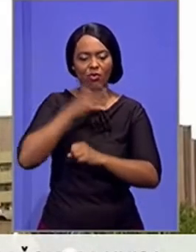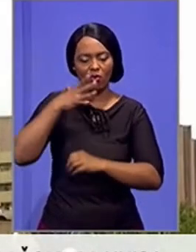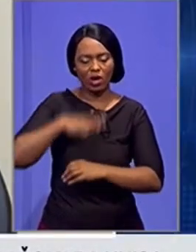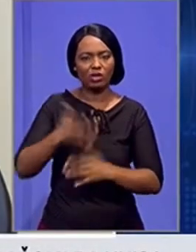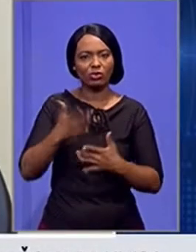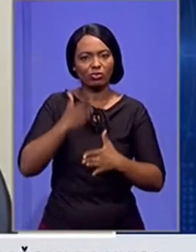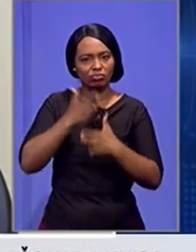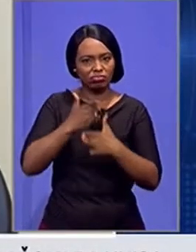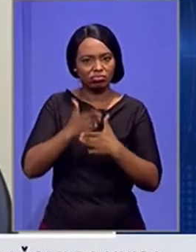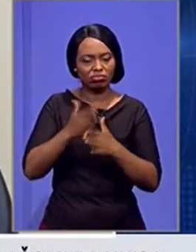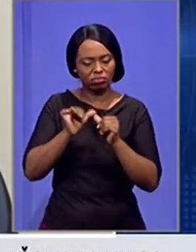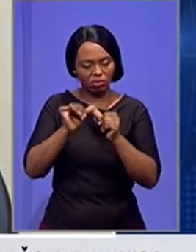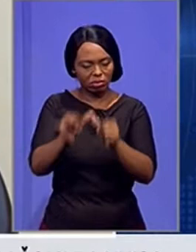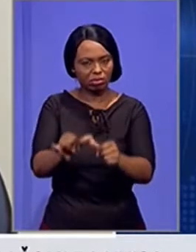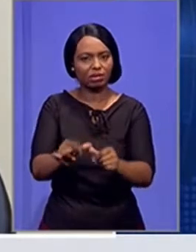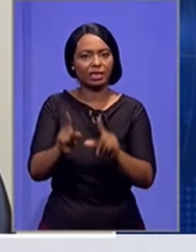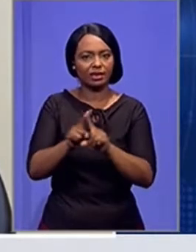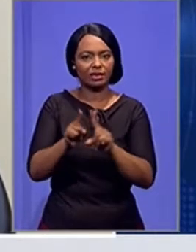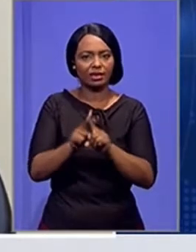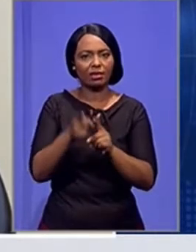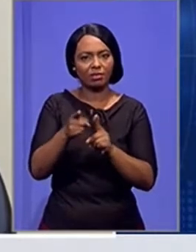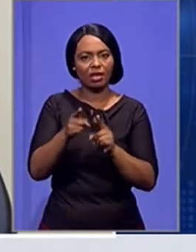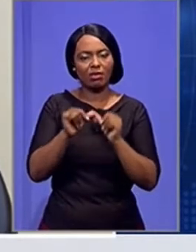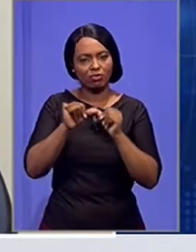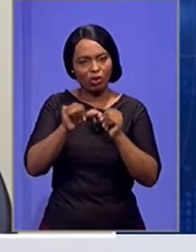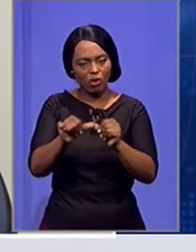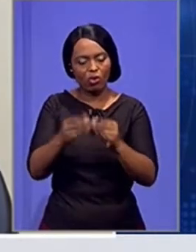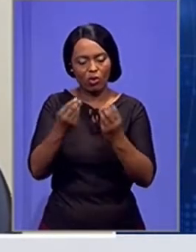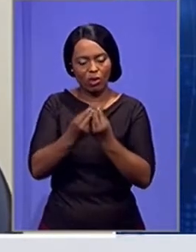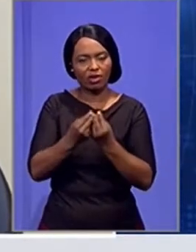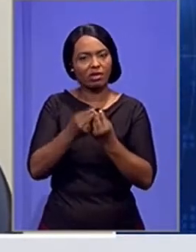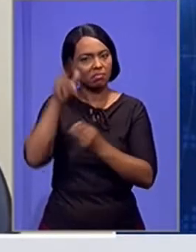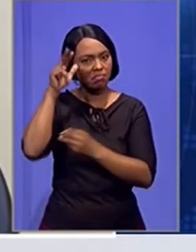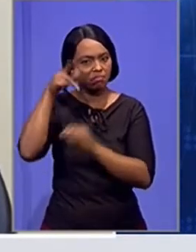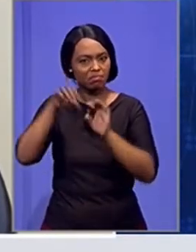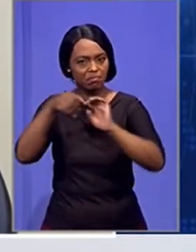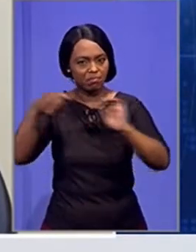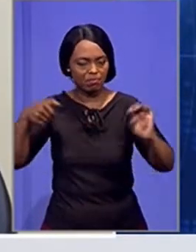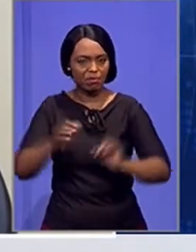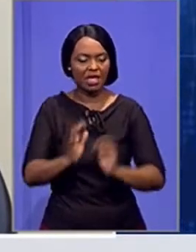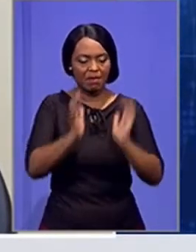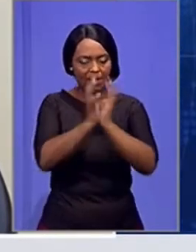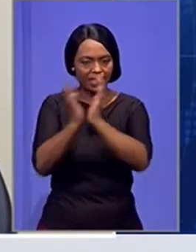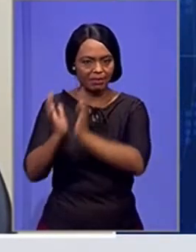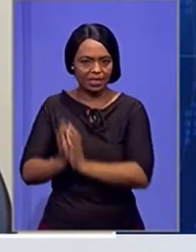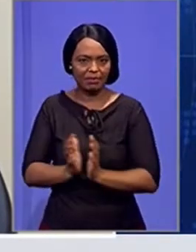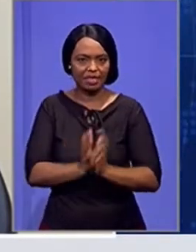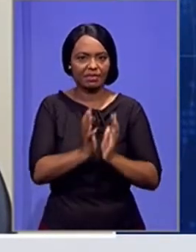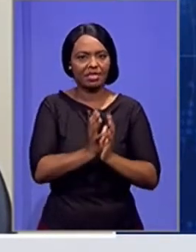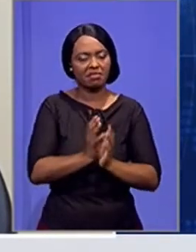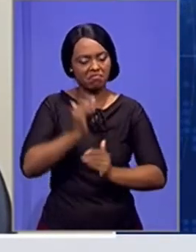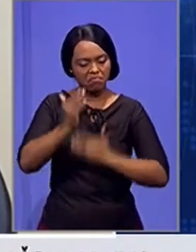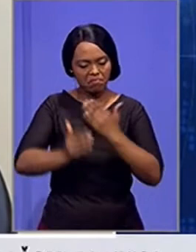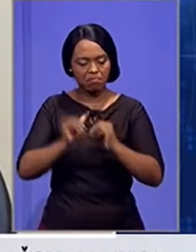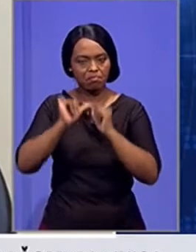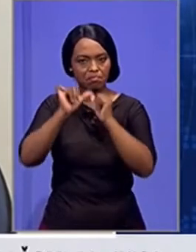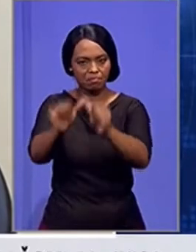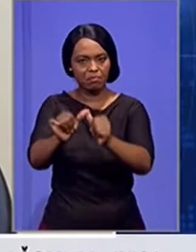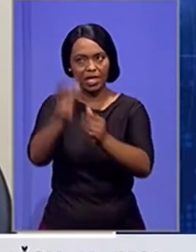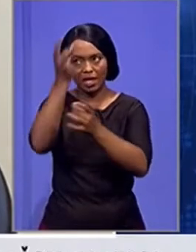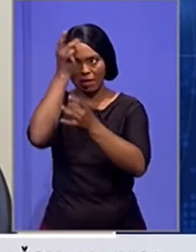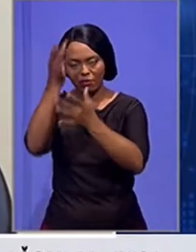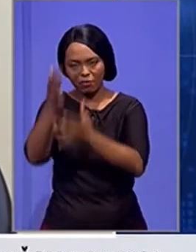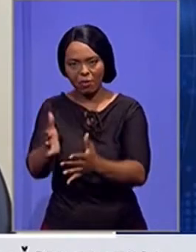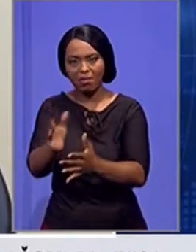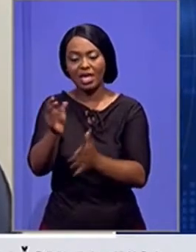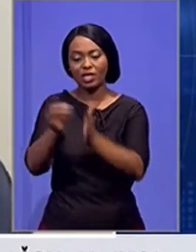moka. We have been in meetings and will be updating the graduates